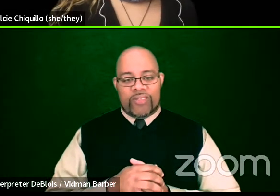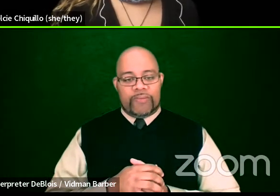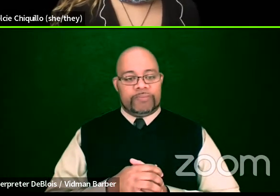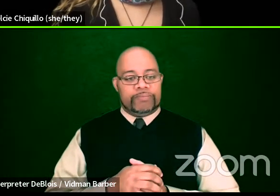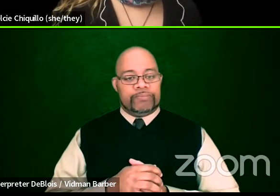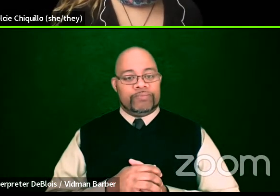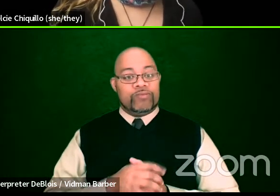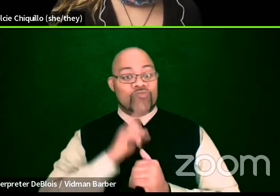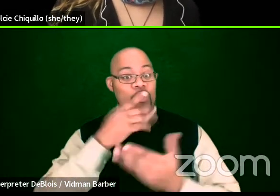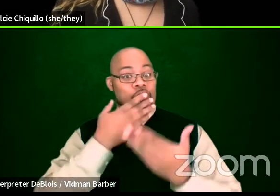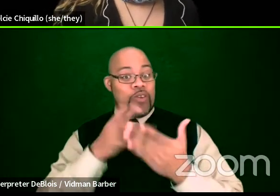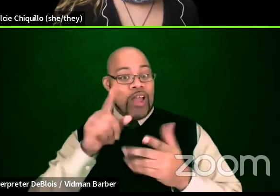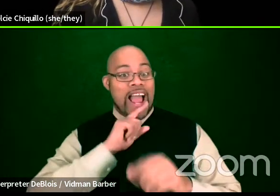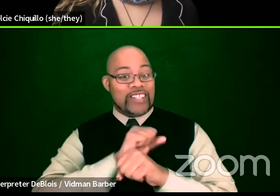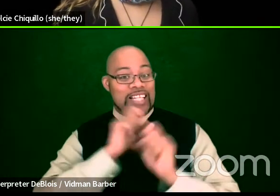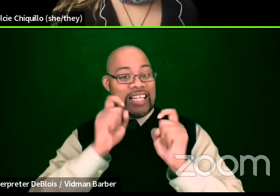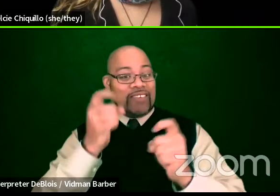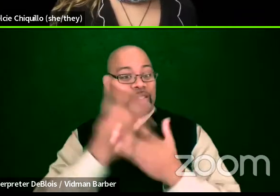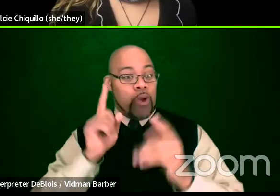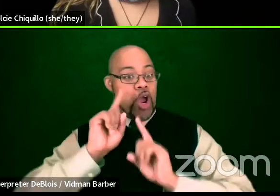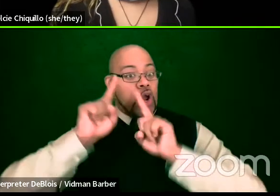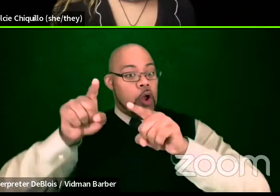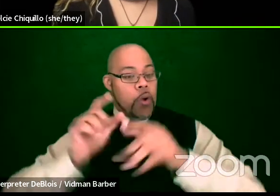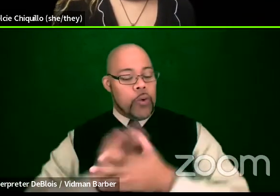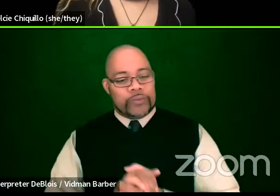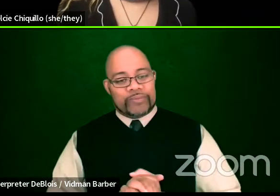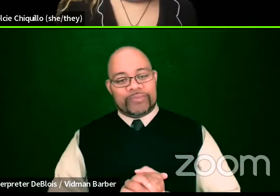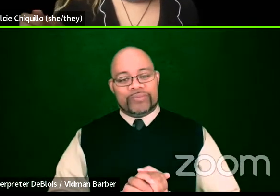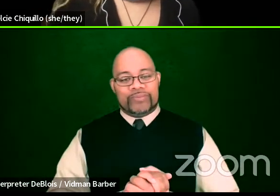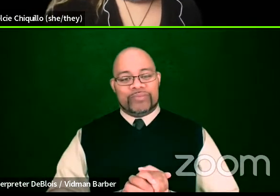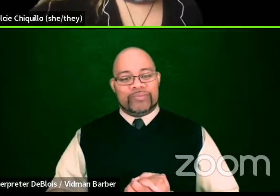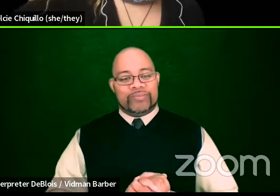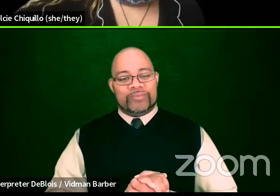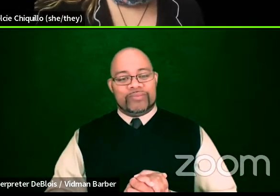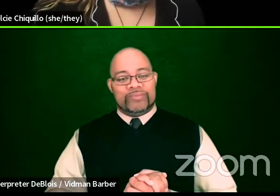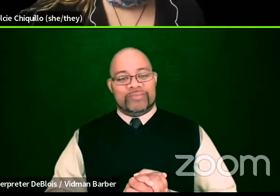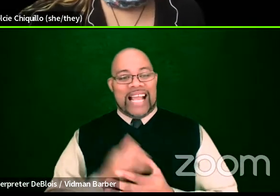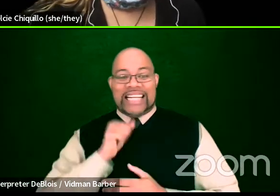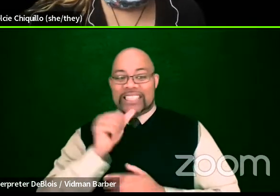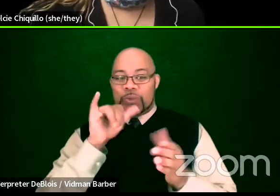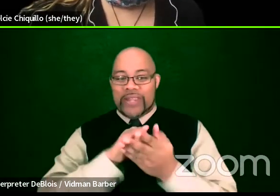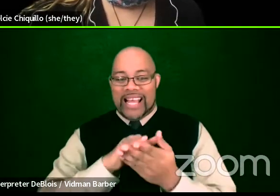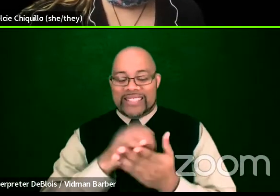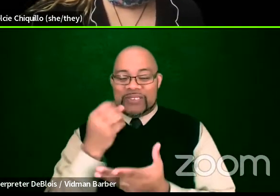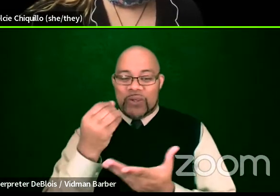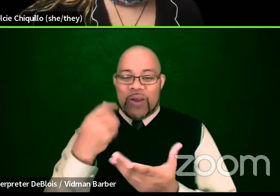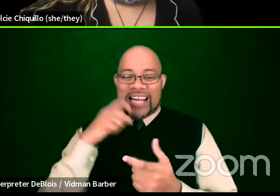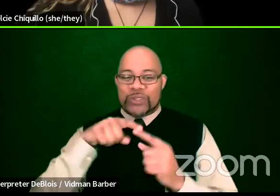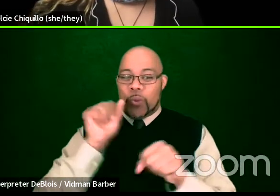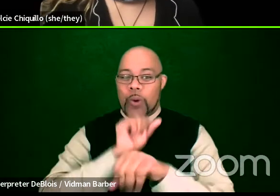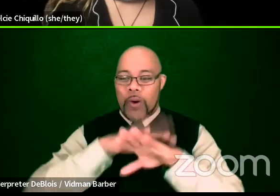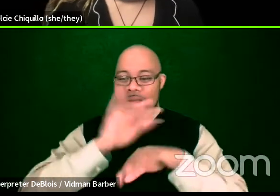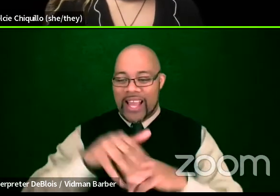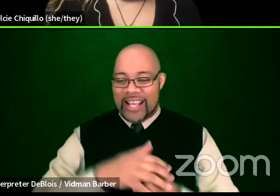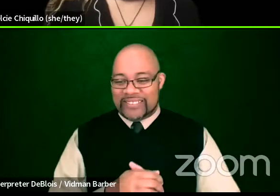Yeah, that was really great. You actually gave somewhere to go to, which I didn't do. So I need to work on that.